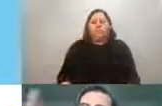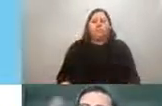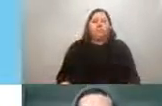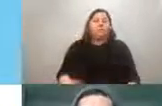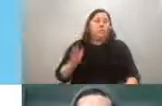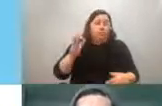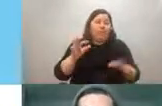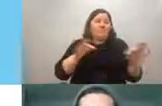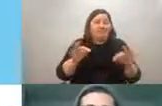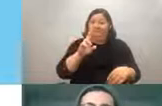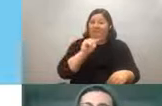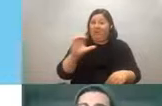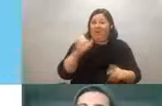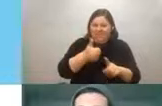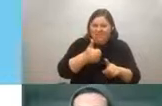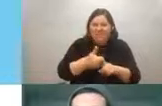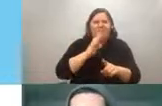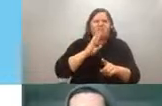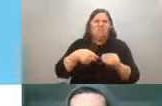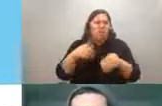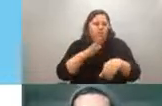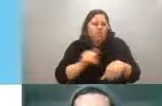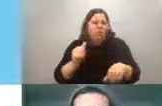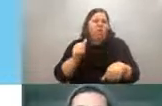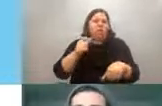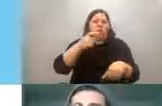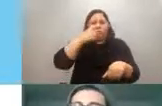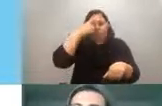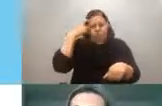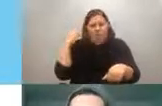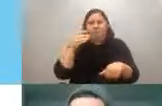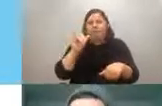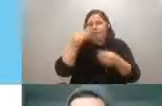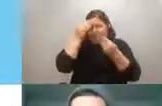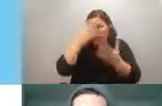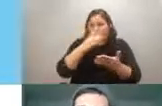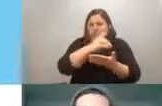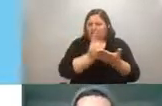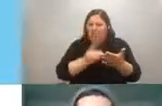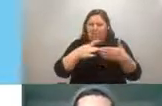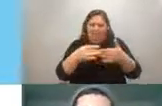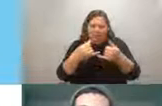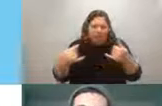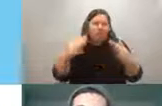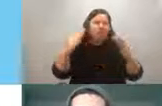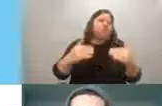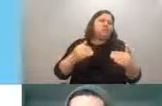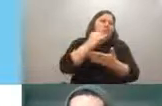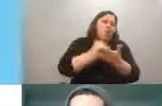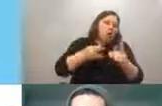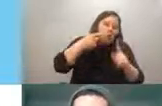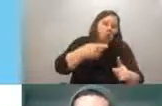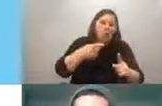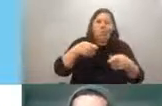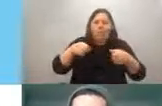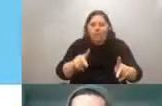um definitely get into the call the trauma-informed design guidelines um our art goal and opportunity eligibility